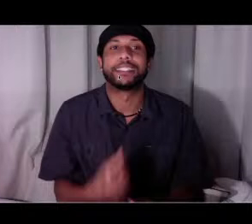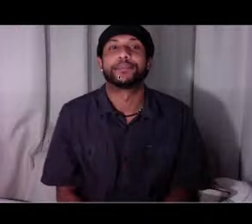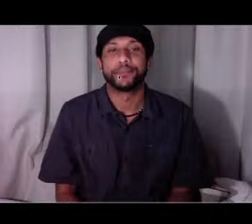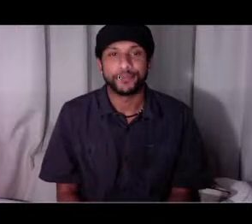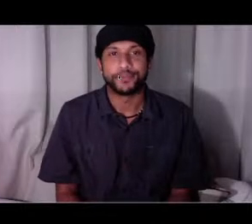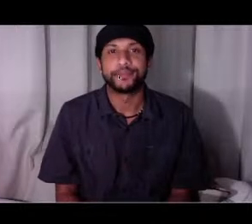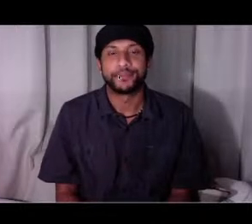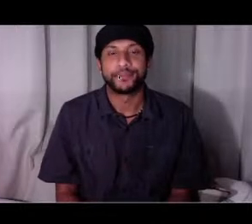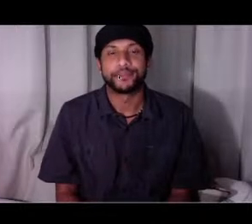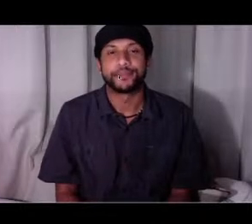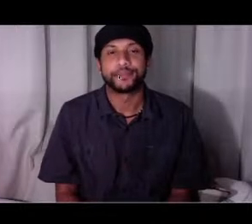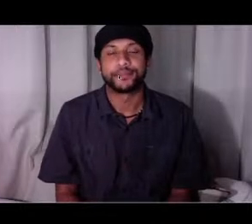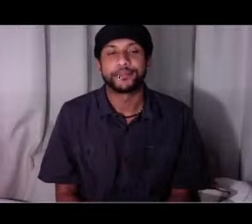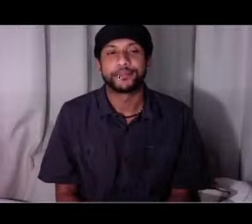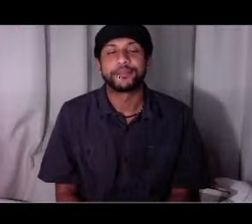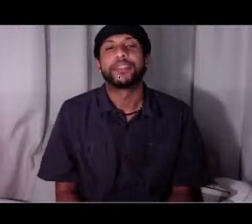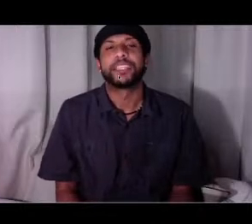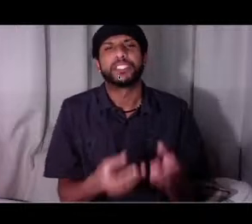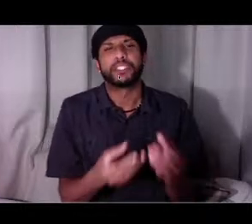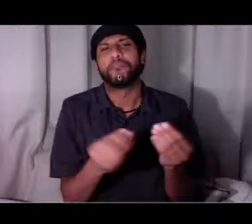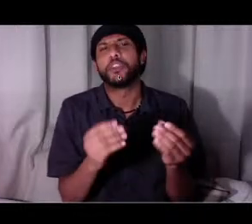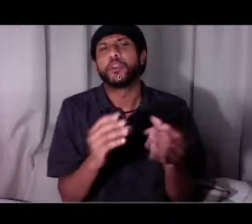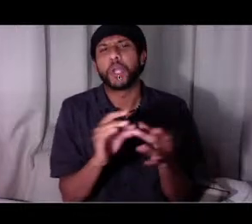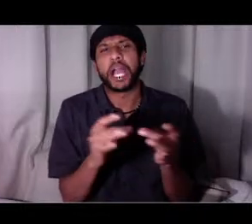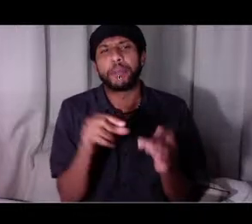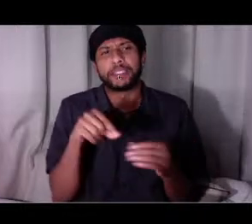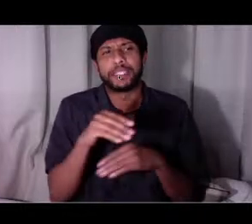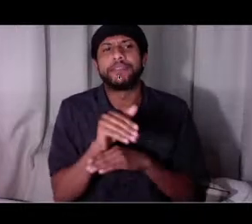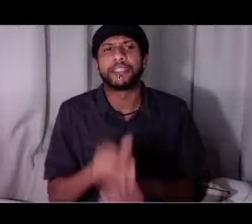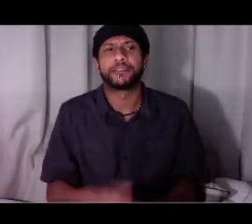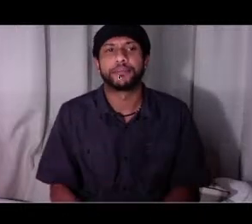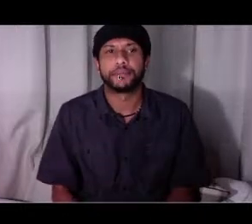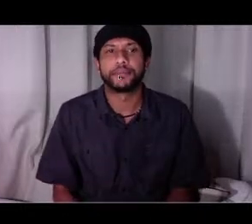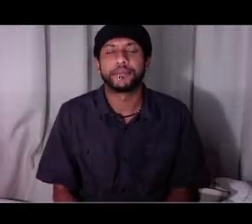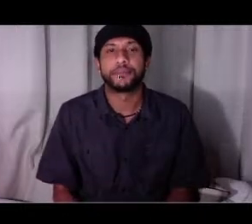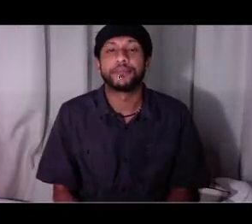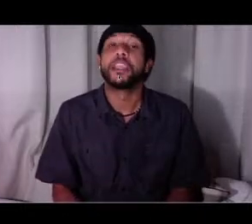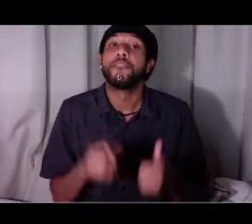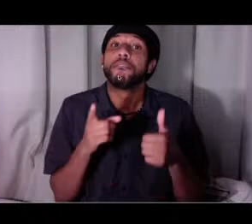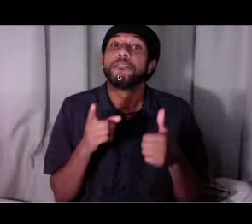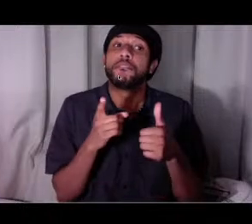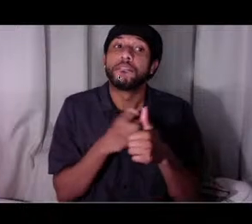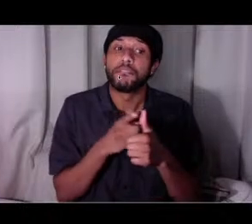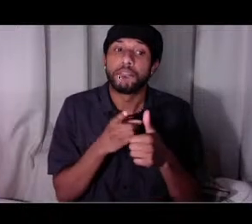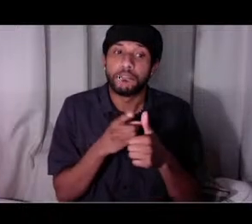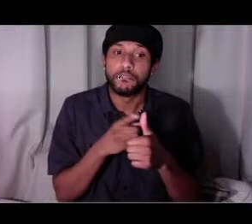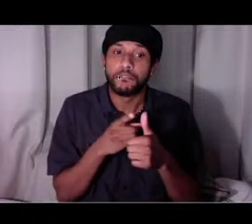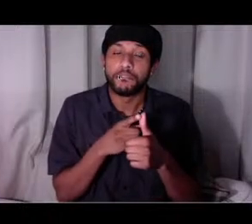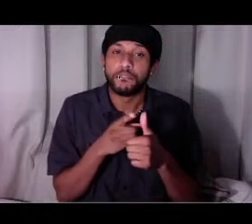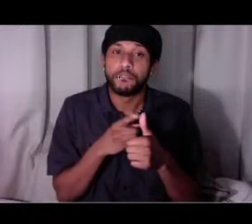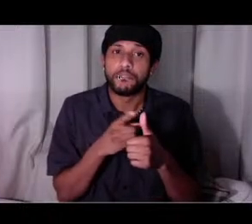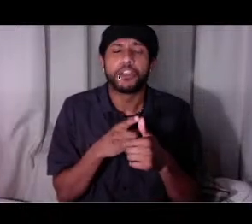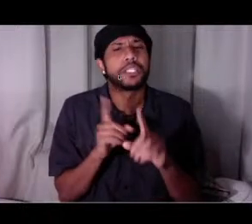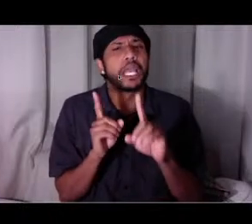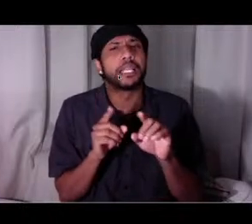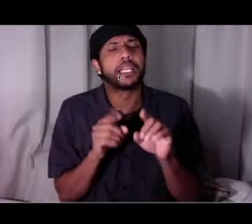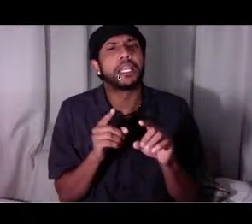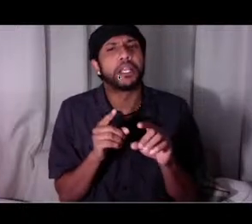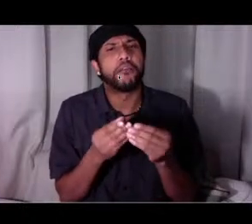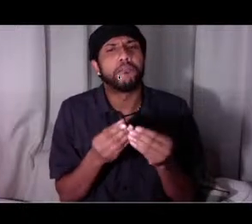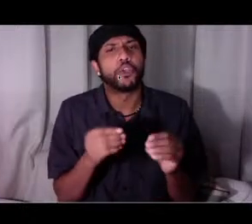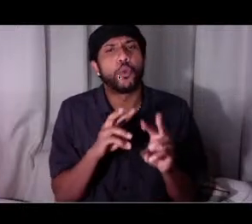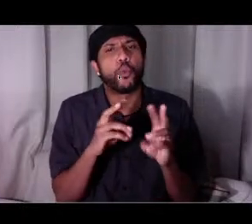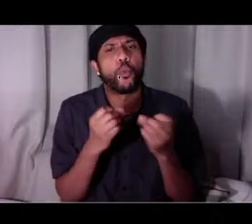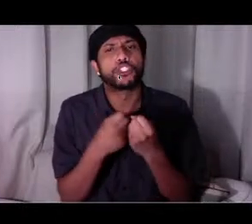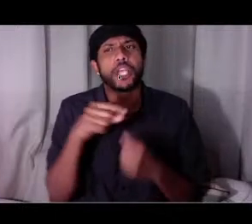worries a couple of comments this evening first of all I've attended a couple of workshops this